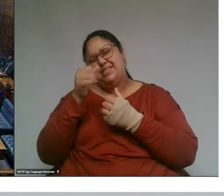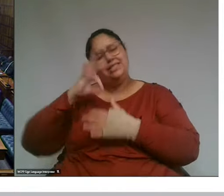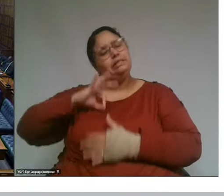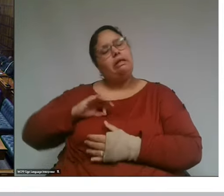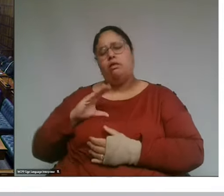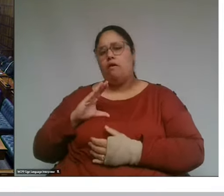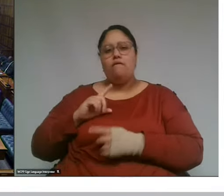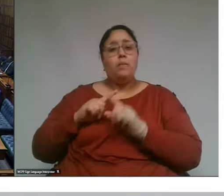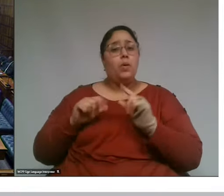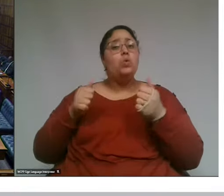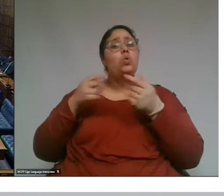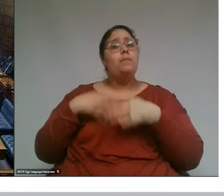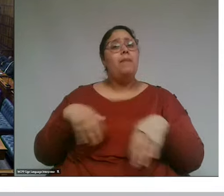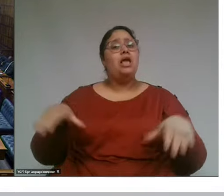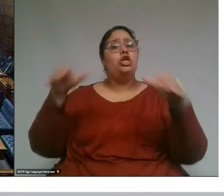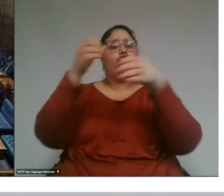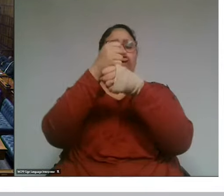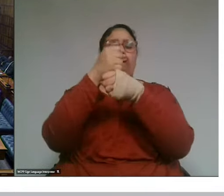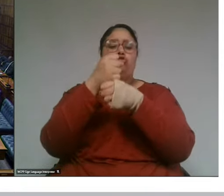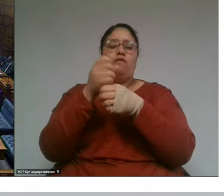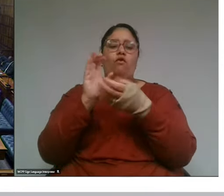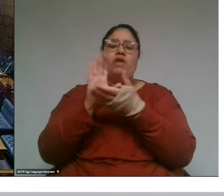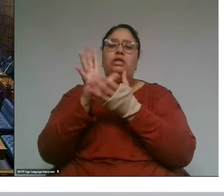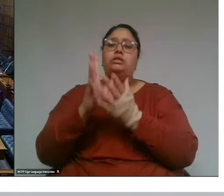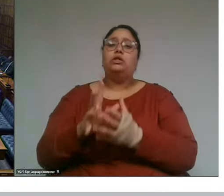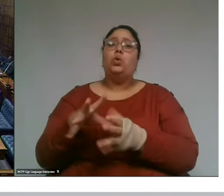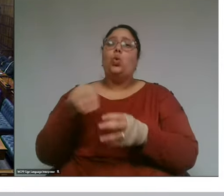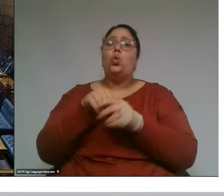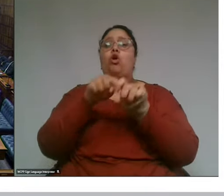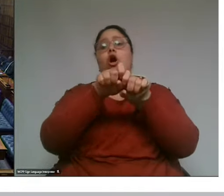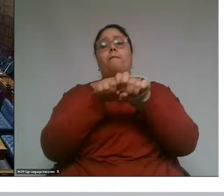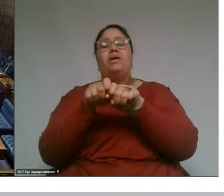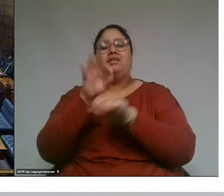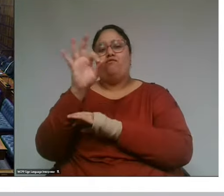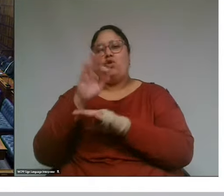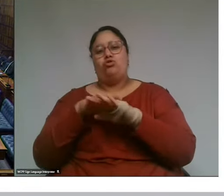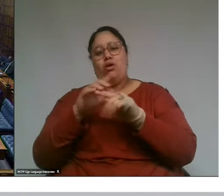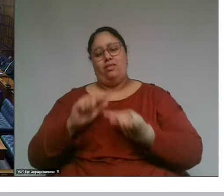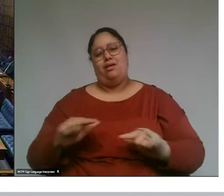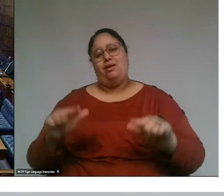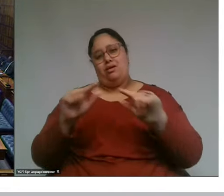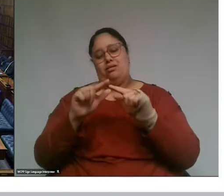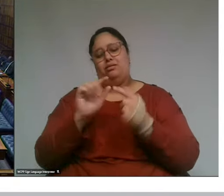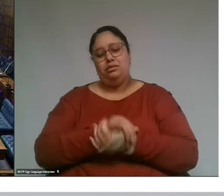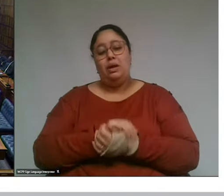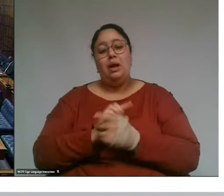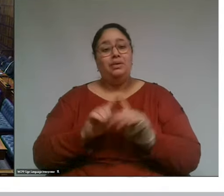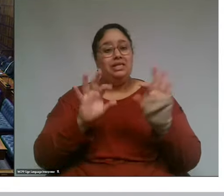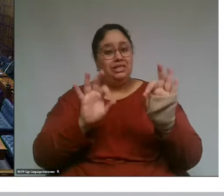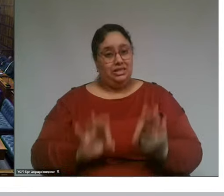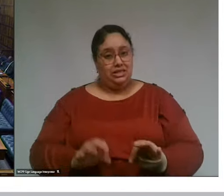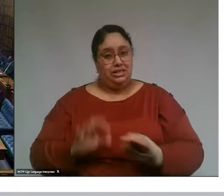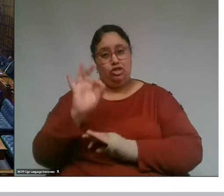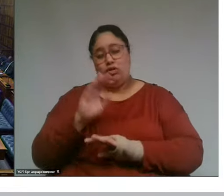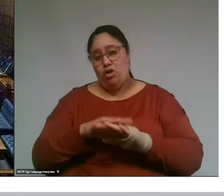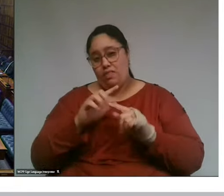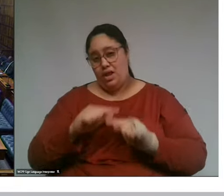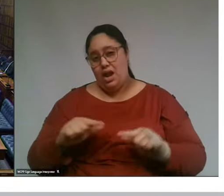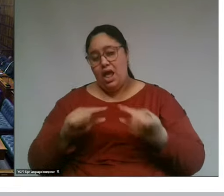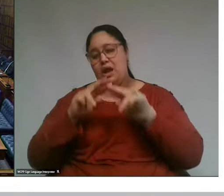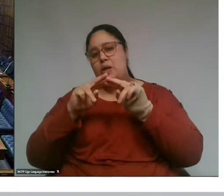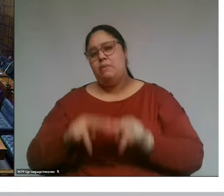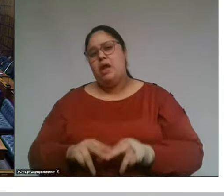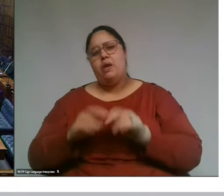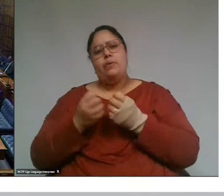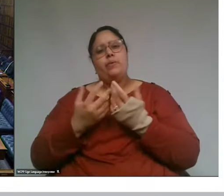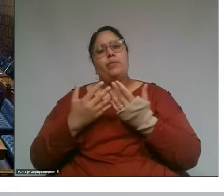package for investors which includes very competitive rates on the land but those rates on the land are also dependent on